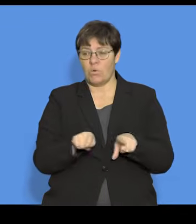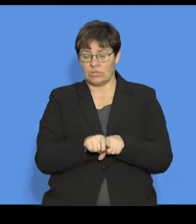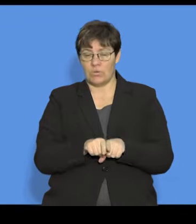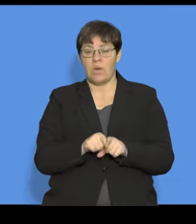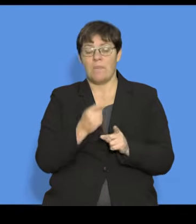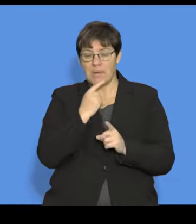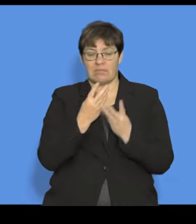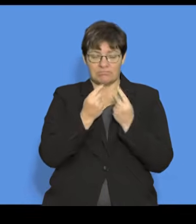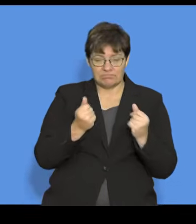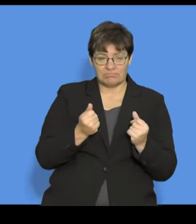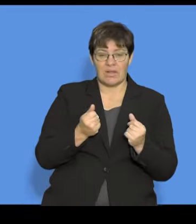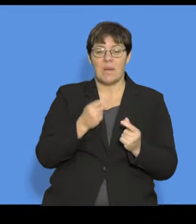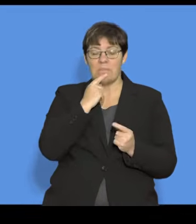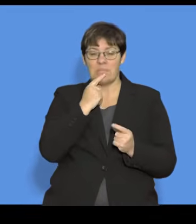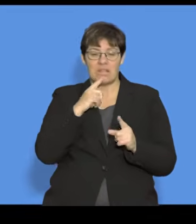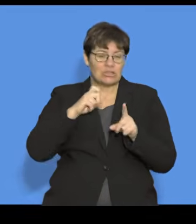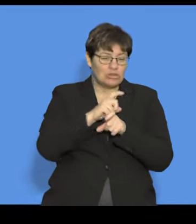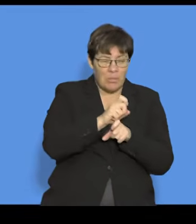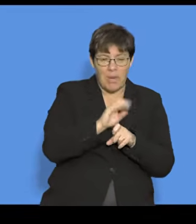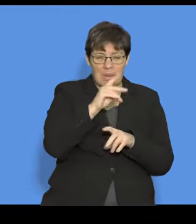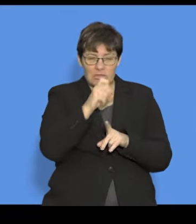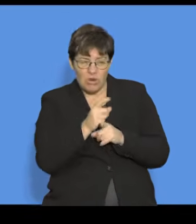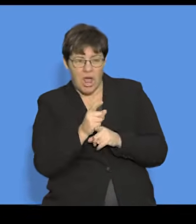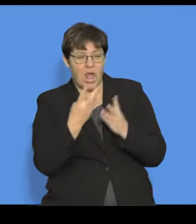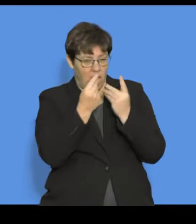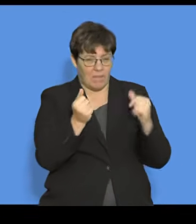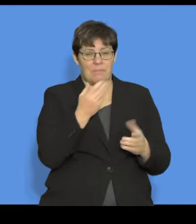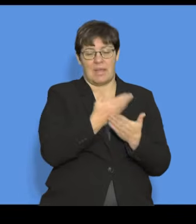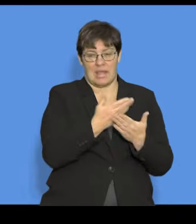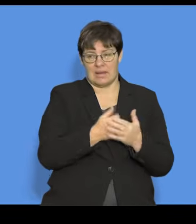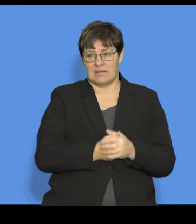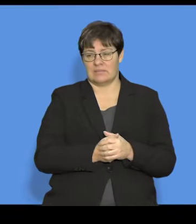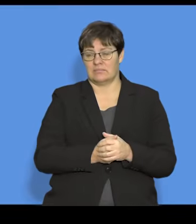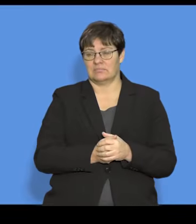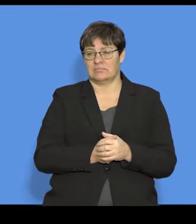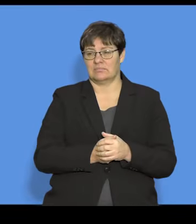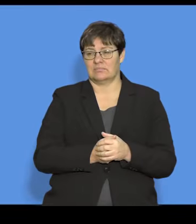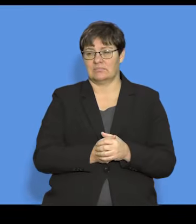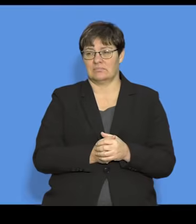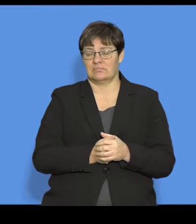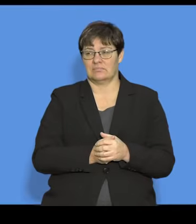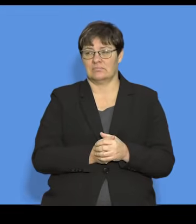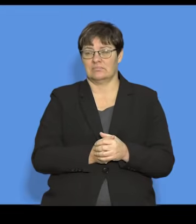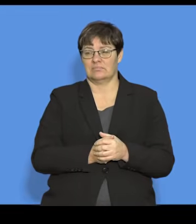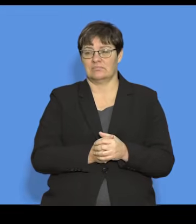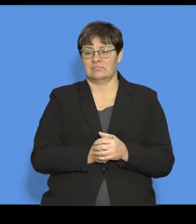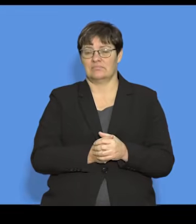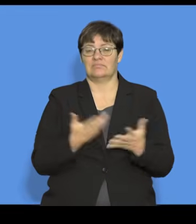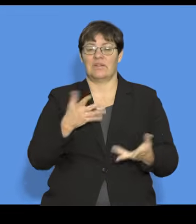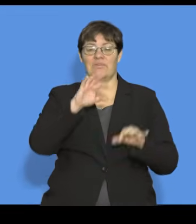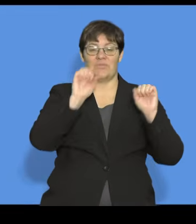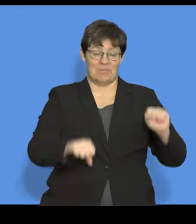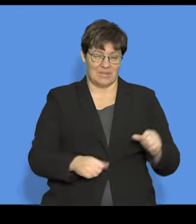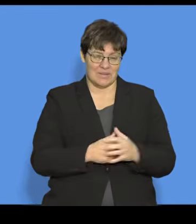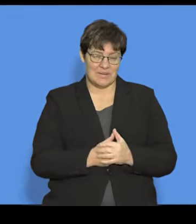intestine, and it also acts as an antiseptic to help destroy some bacteria or pathogens that might enter along with food.